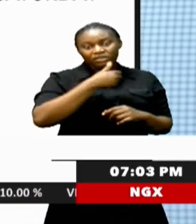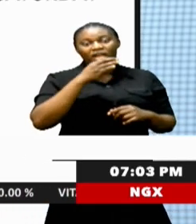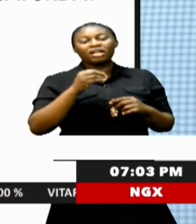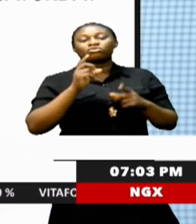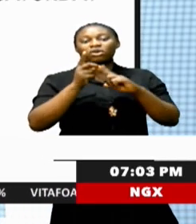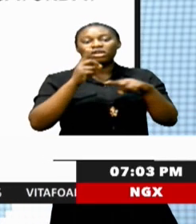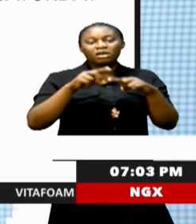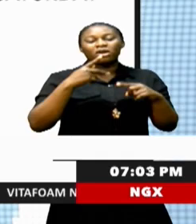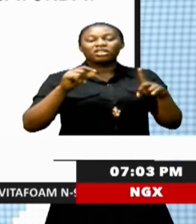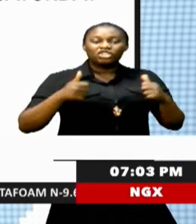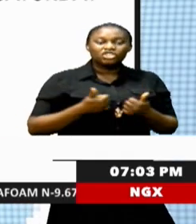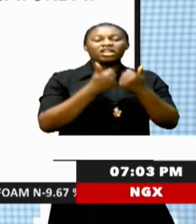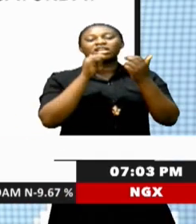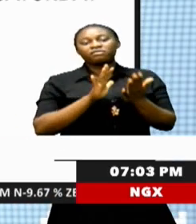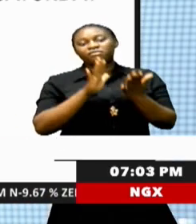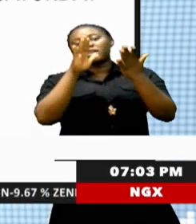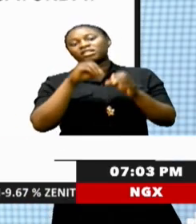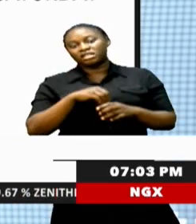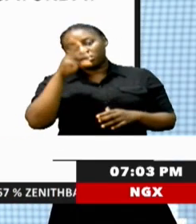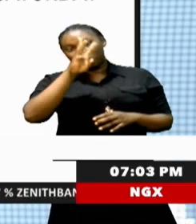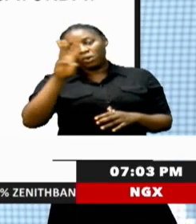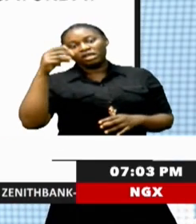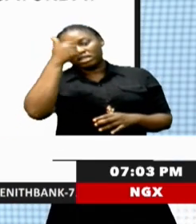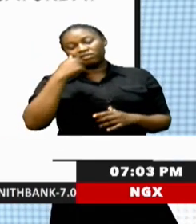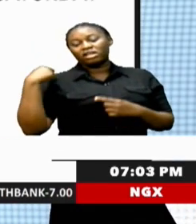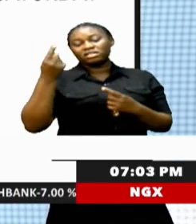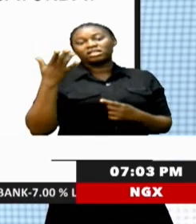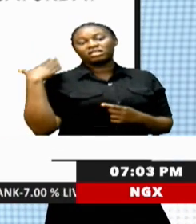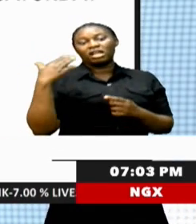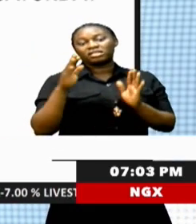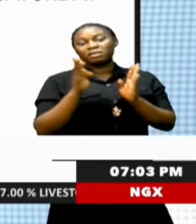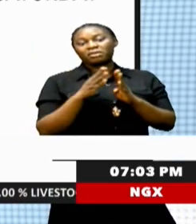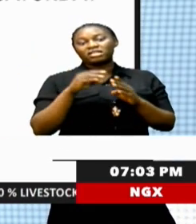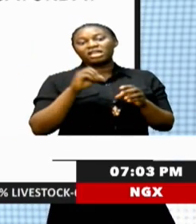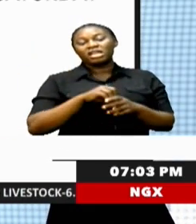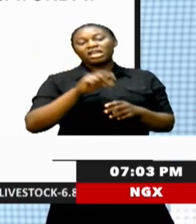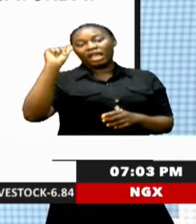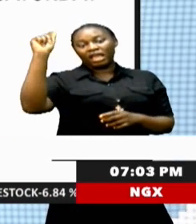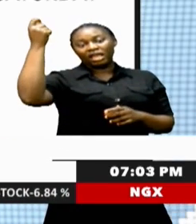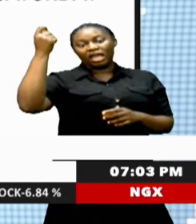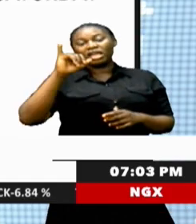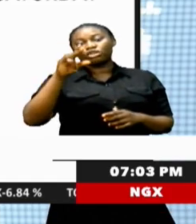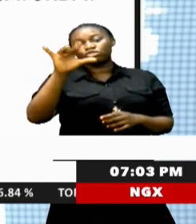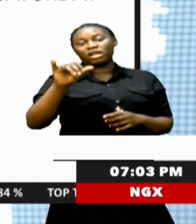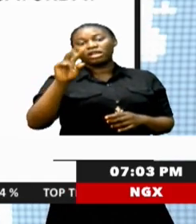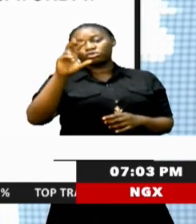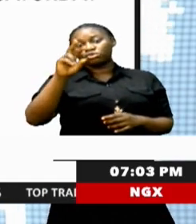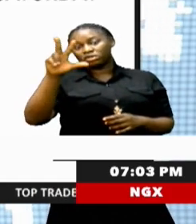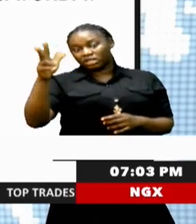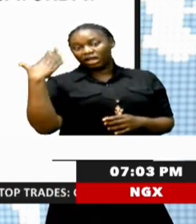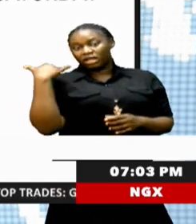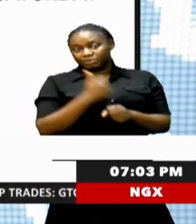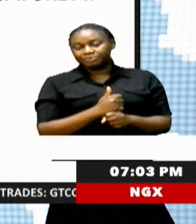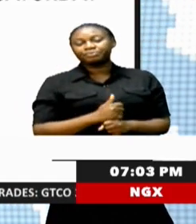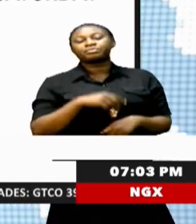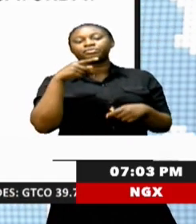challenges encountered in West Africa since the last meeting in Nairobi, Kenya in July 2023. In a statement by